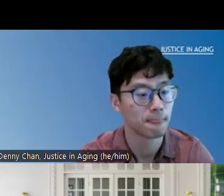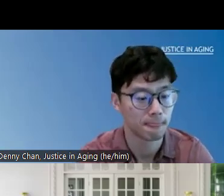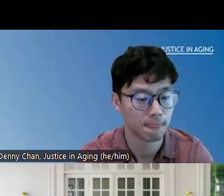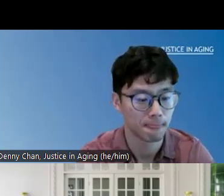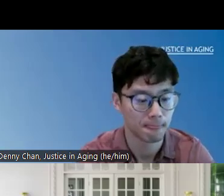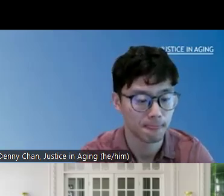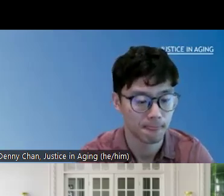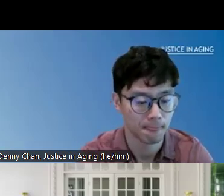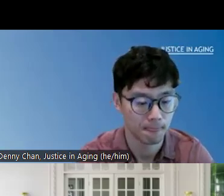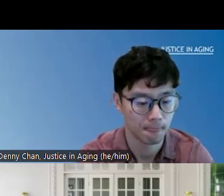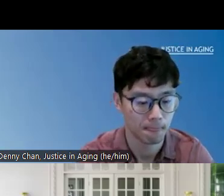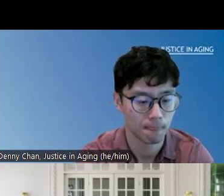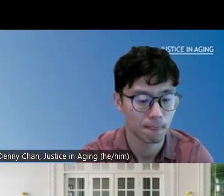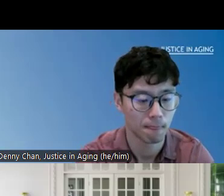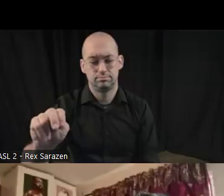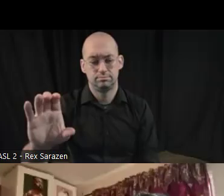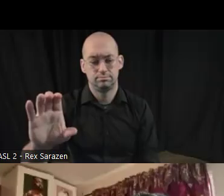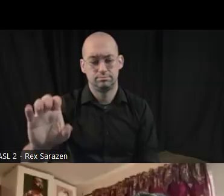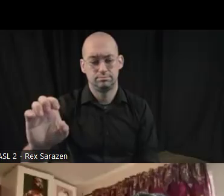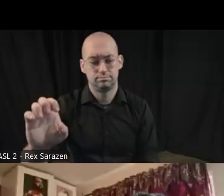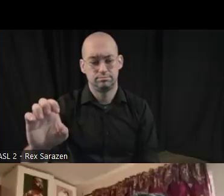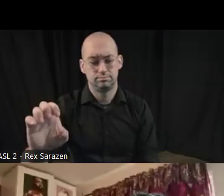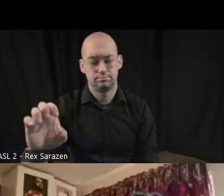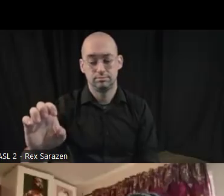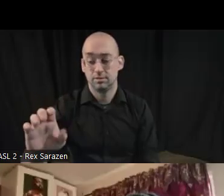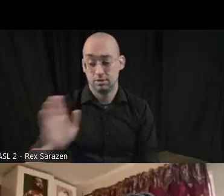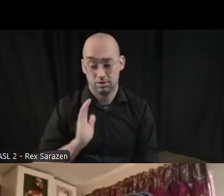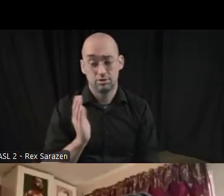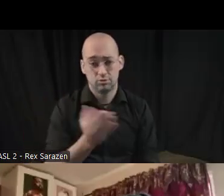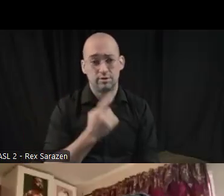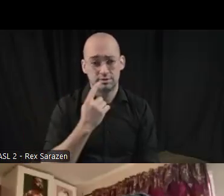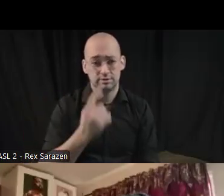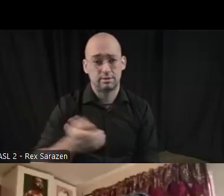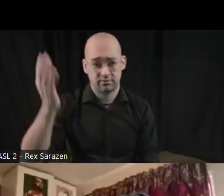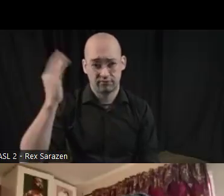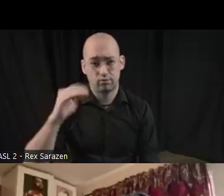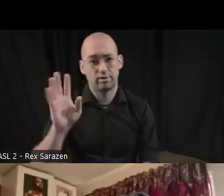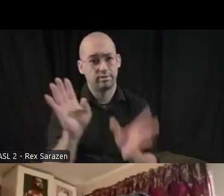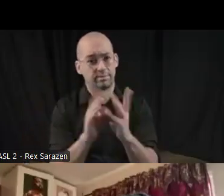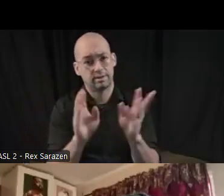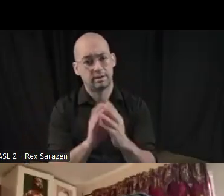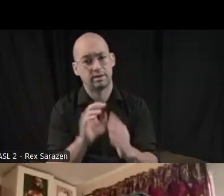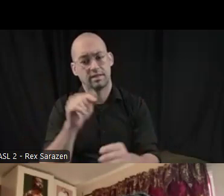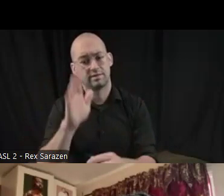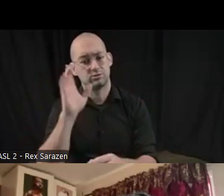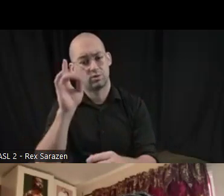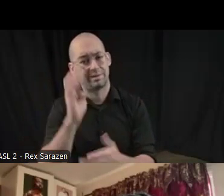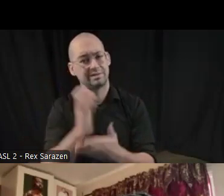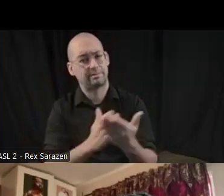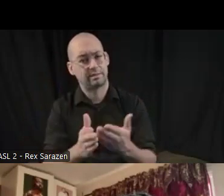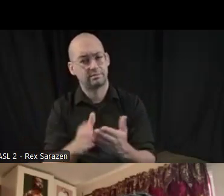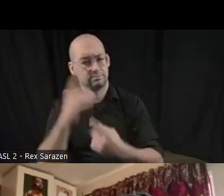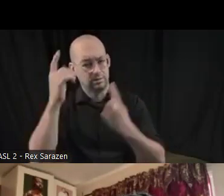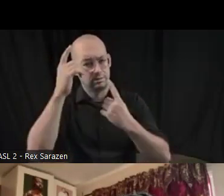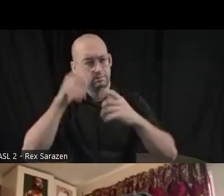Vince. So we had said earlier in the meeting that we hoped that this would be something we would take up as a committee. Do we have to vote on